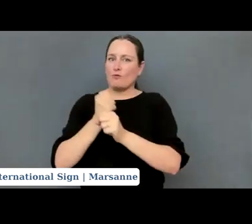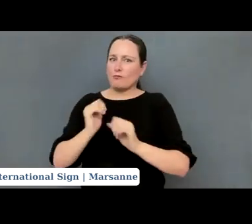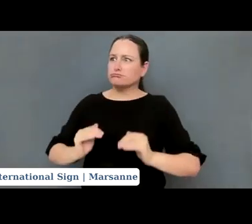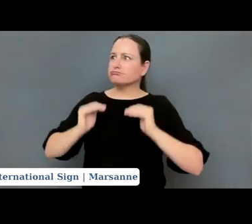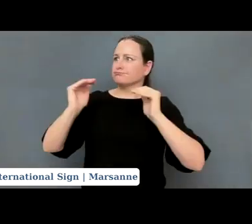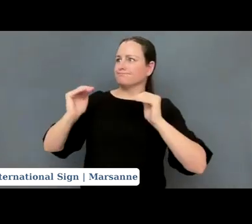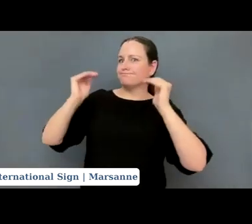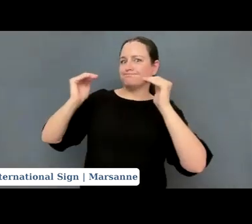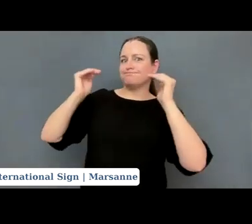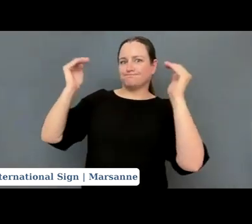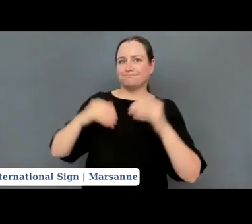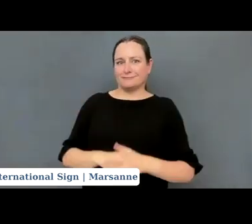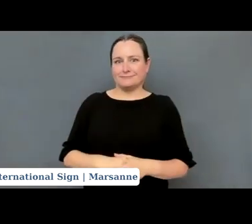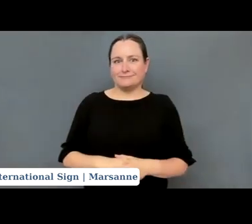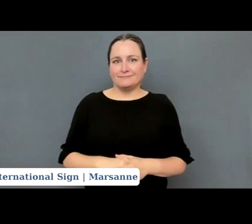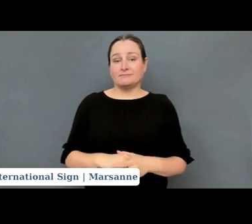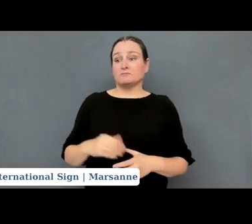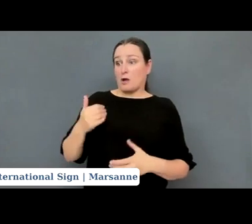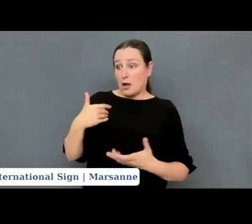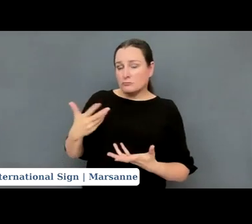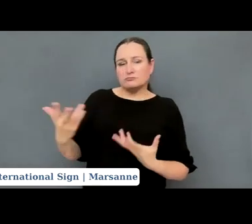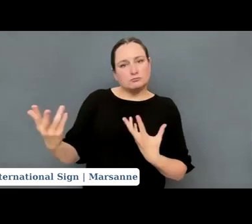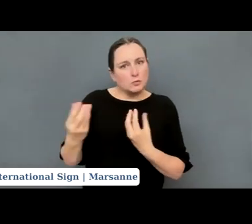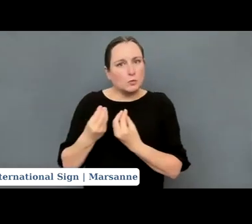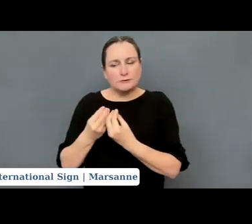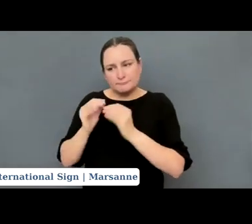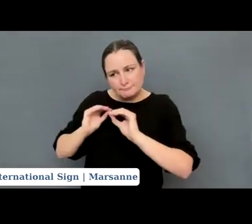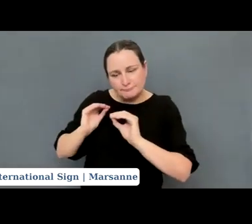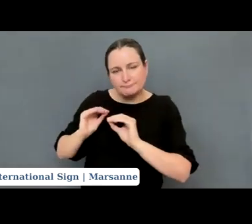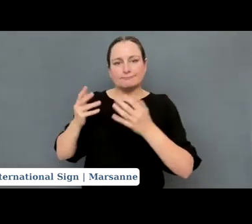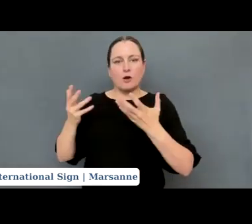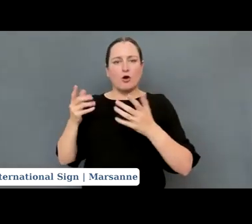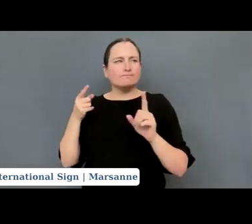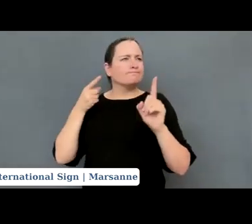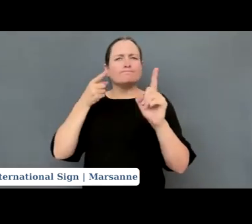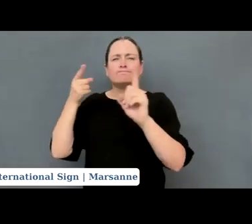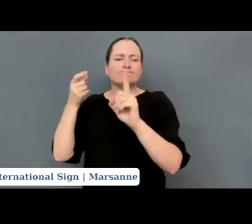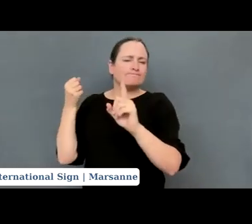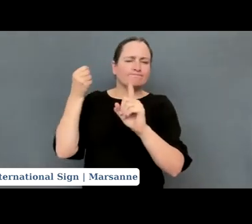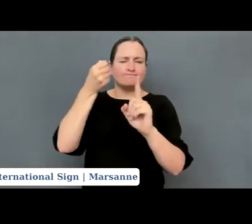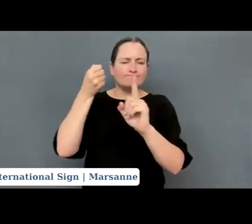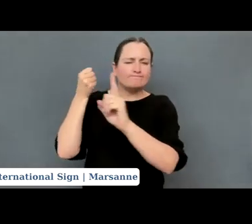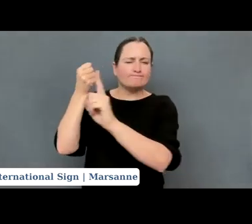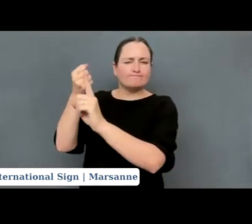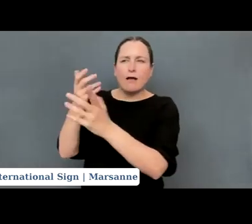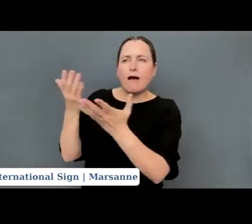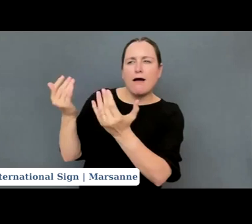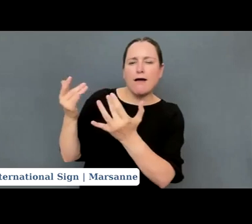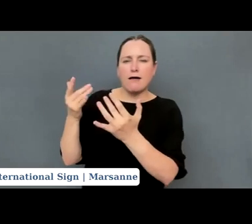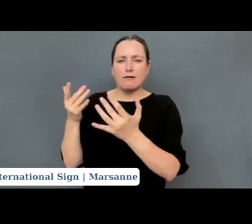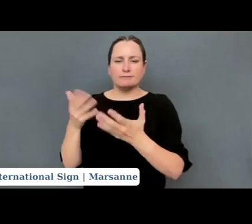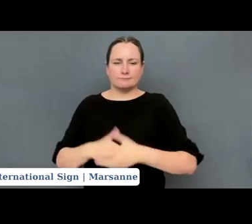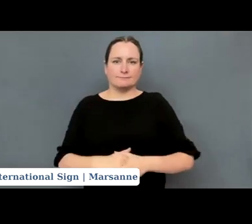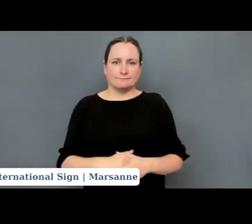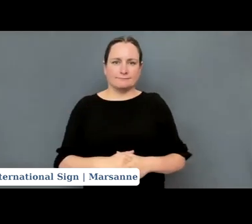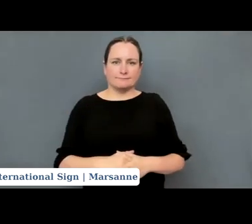for advocacy. It is important to say, it's important to understand how this